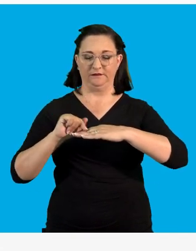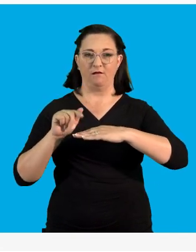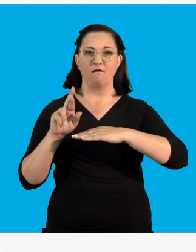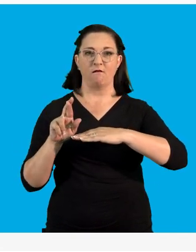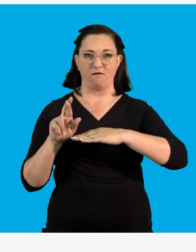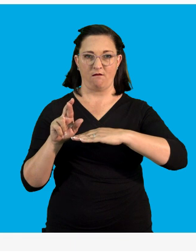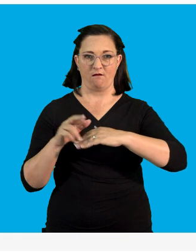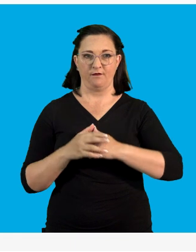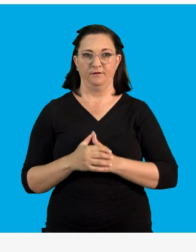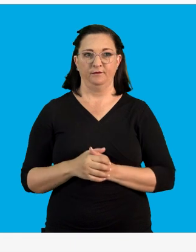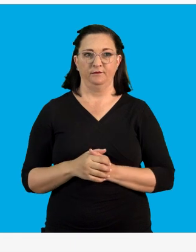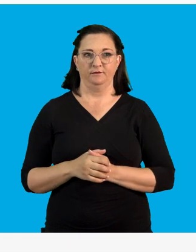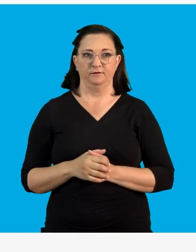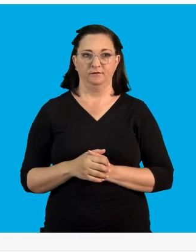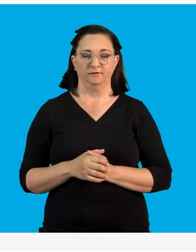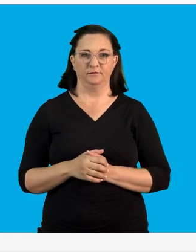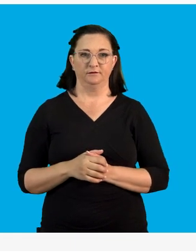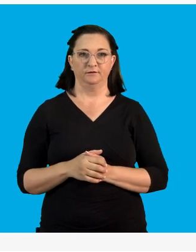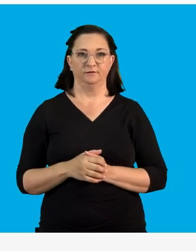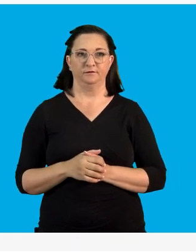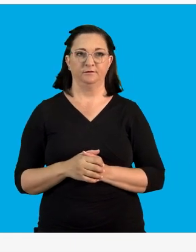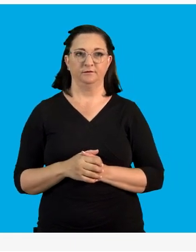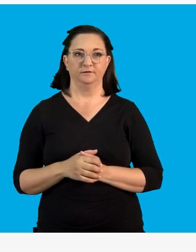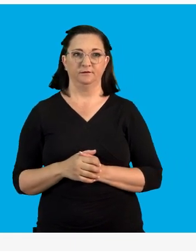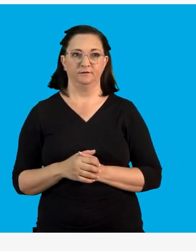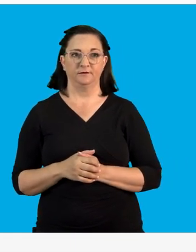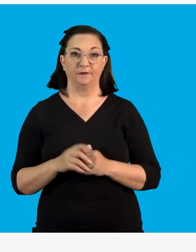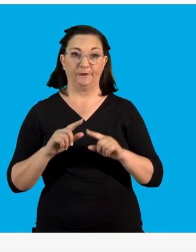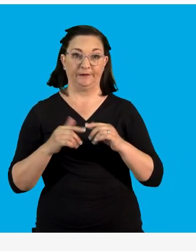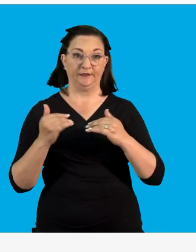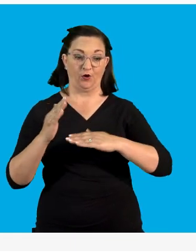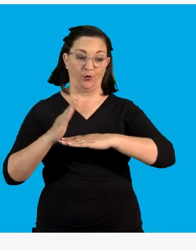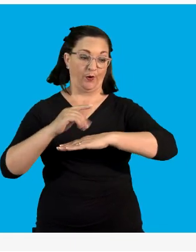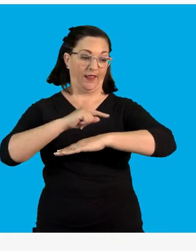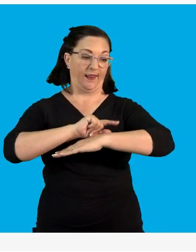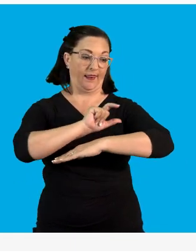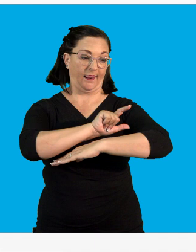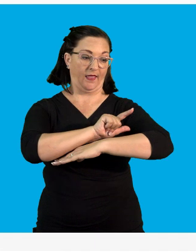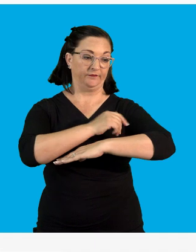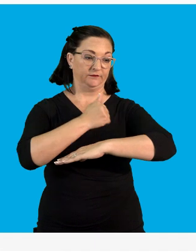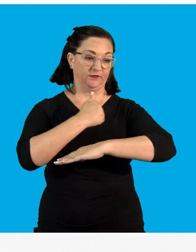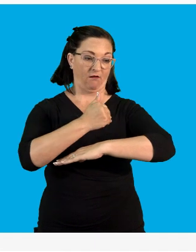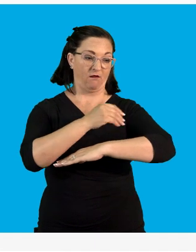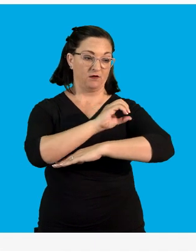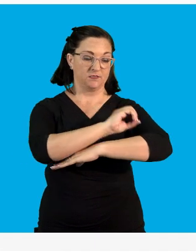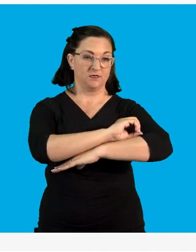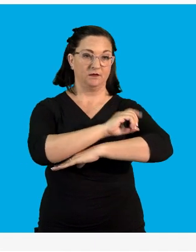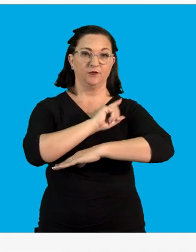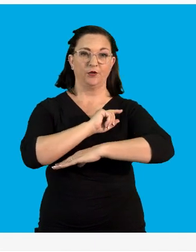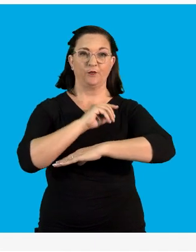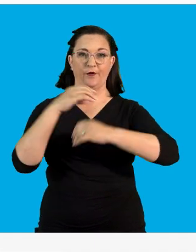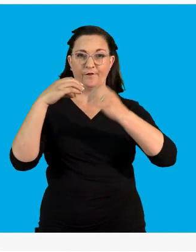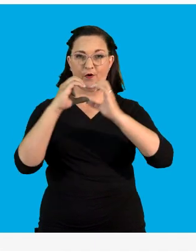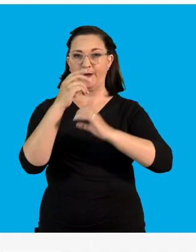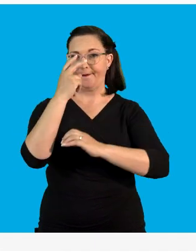and as I said, because I'm measuring on the left, I'll use the black